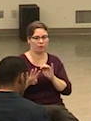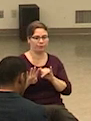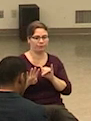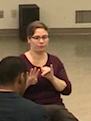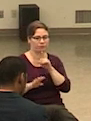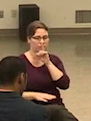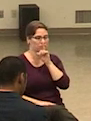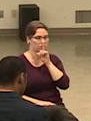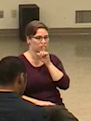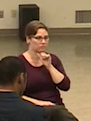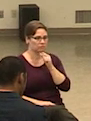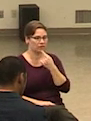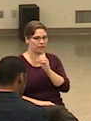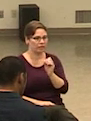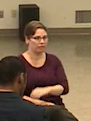it comes to